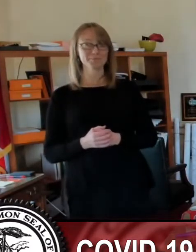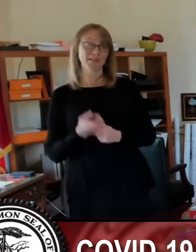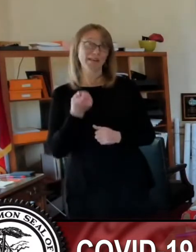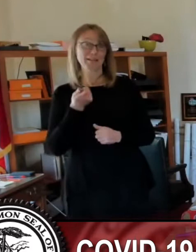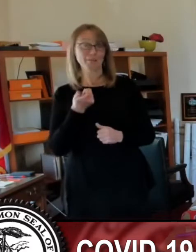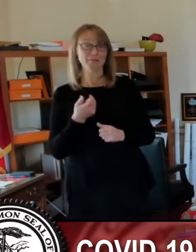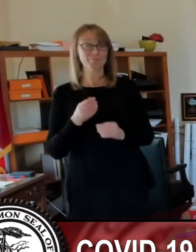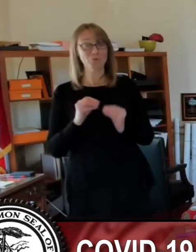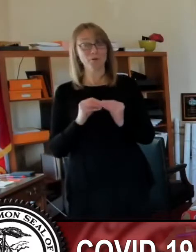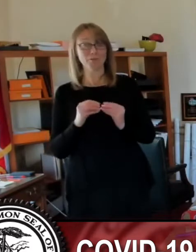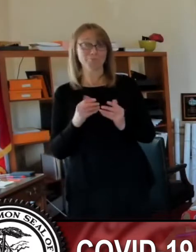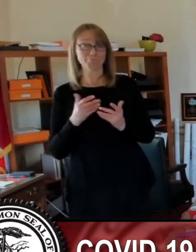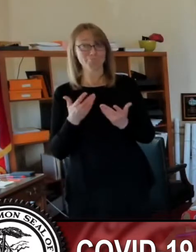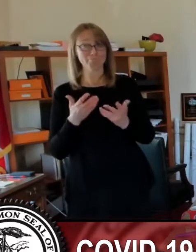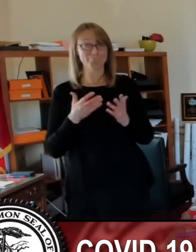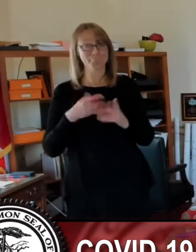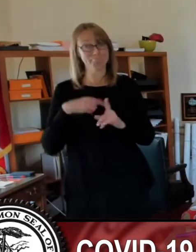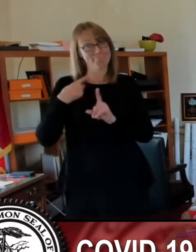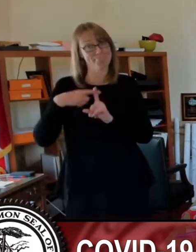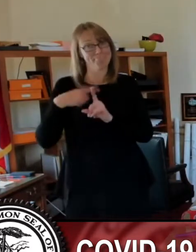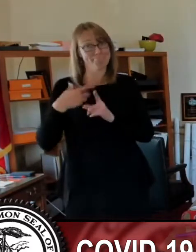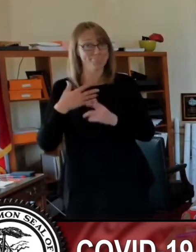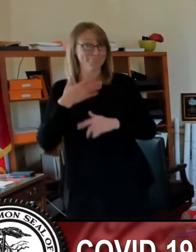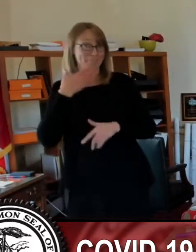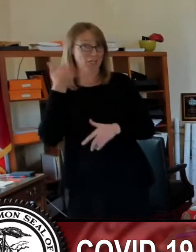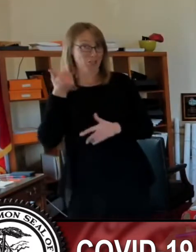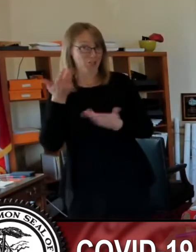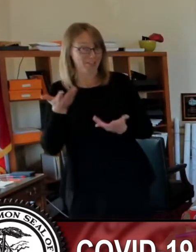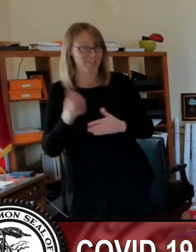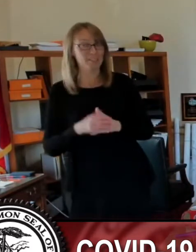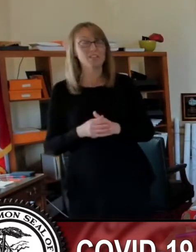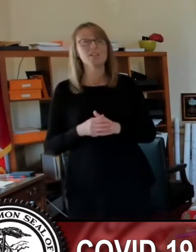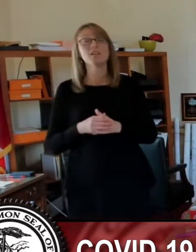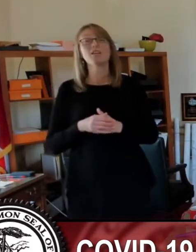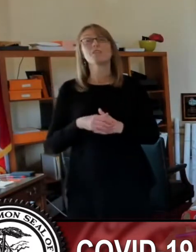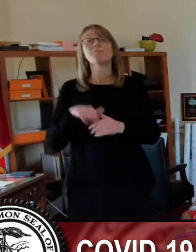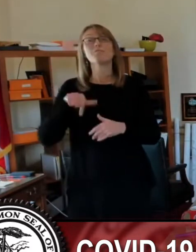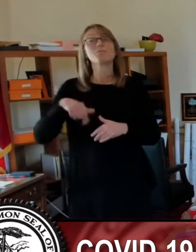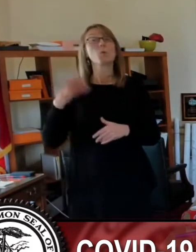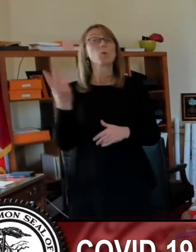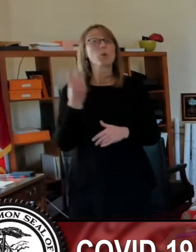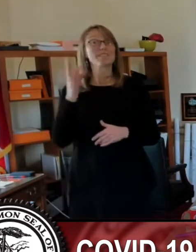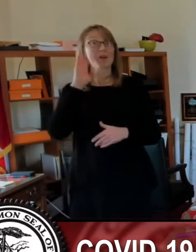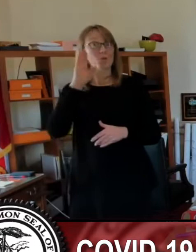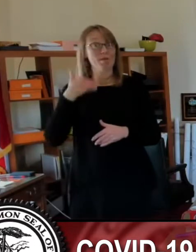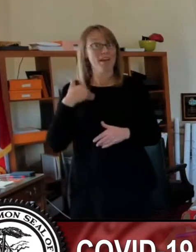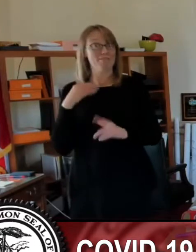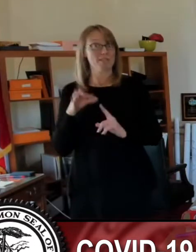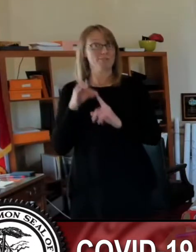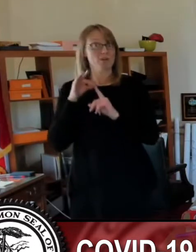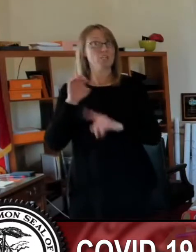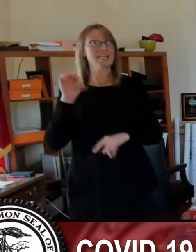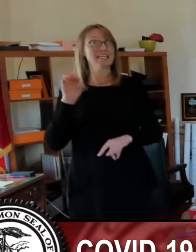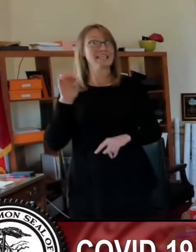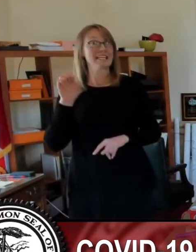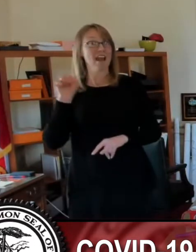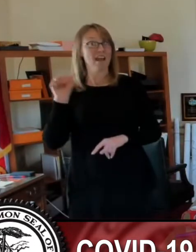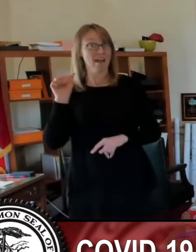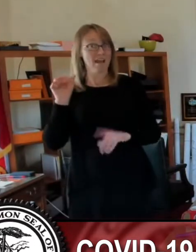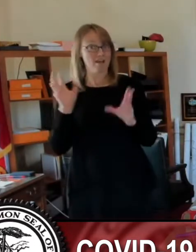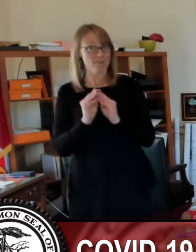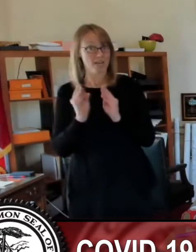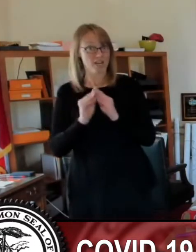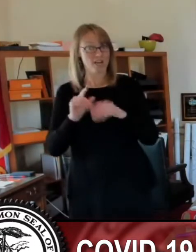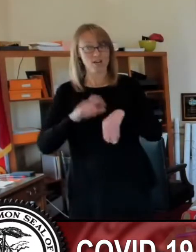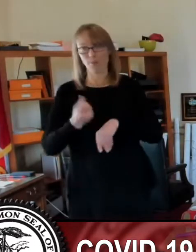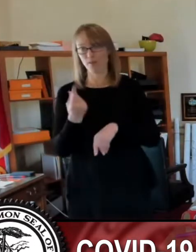better, and that is that on Wednesday we have a special E&A meeting, and it's at 11 o'clock on Wednesday.